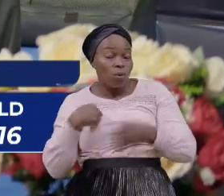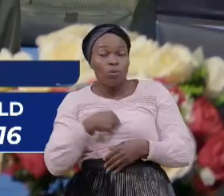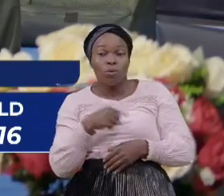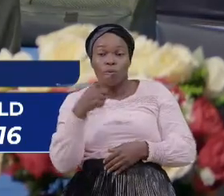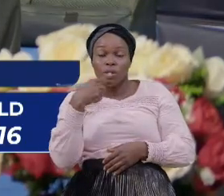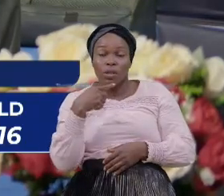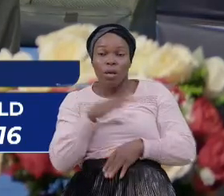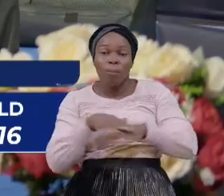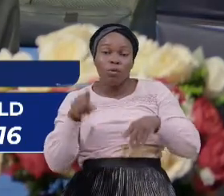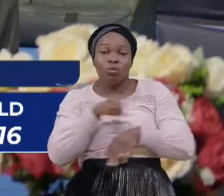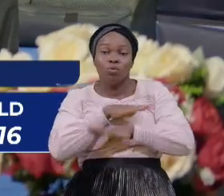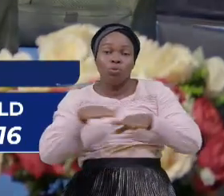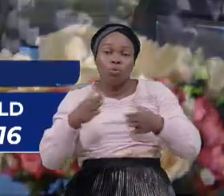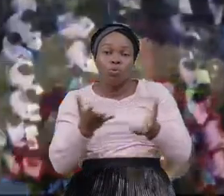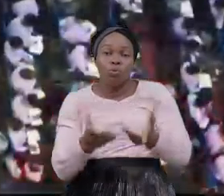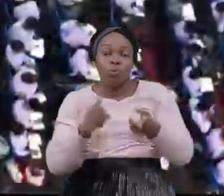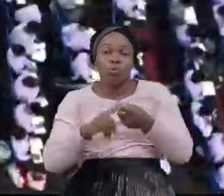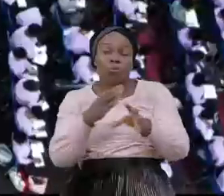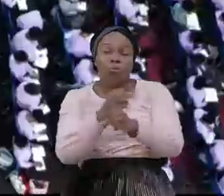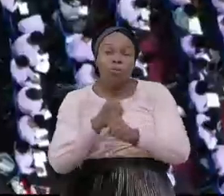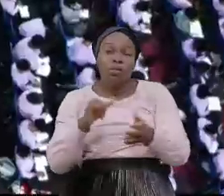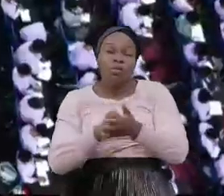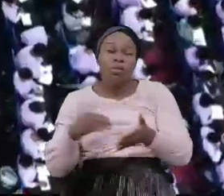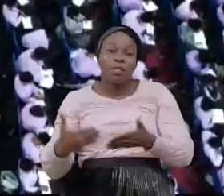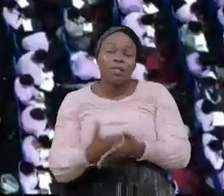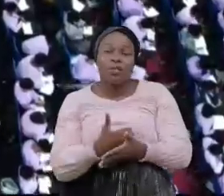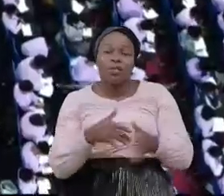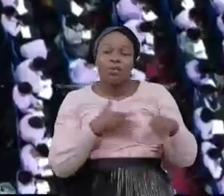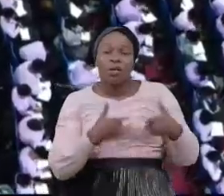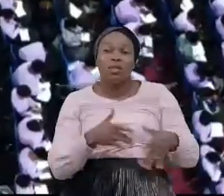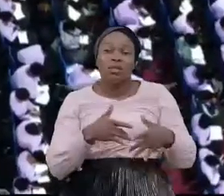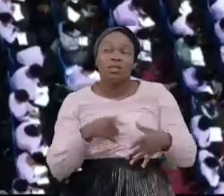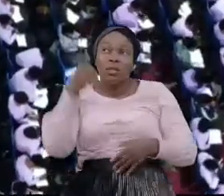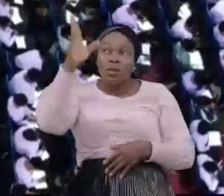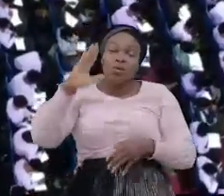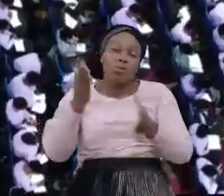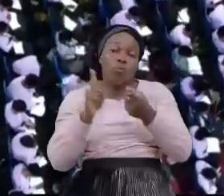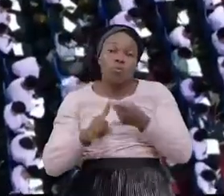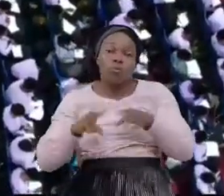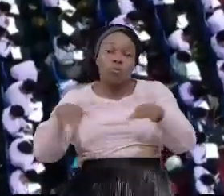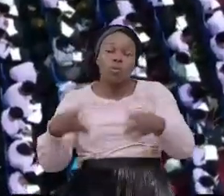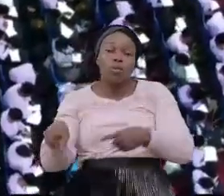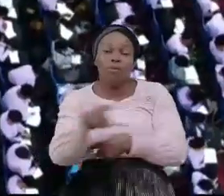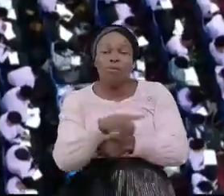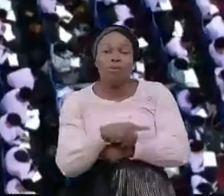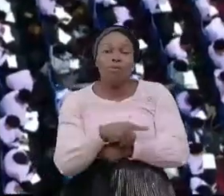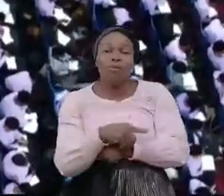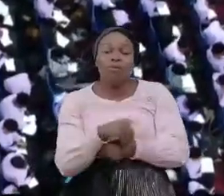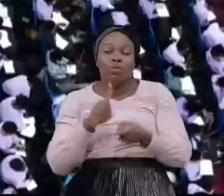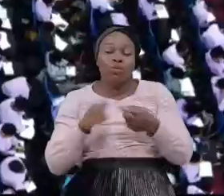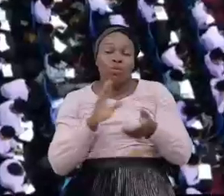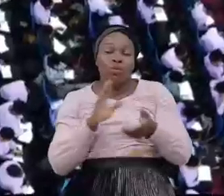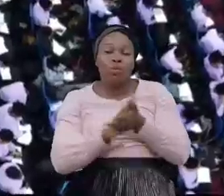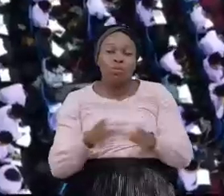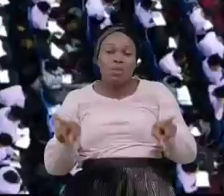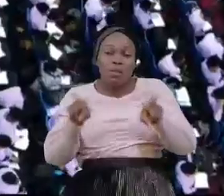receive that new heart God wants to give you, you remain the same man, the same woman, with the